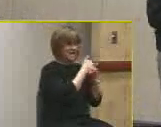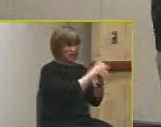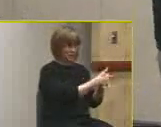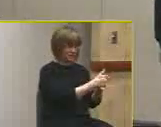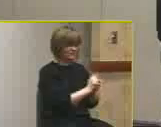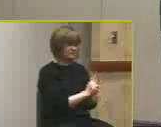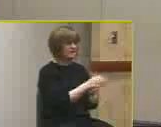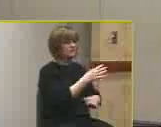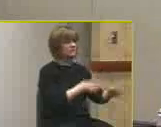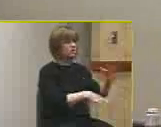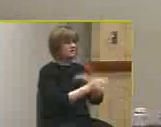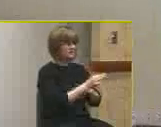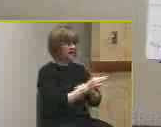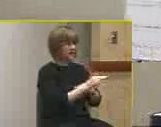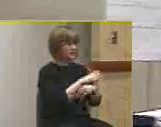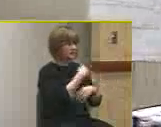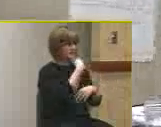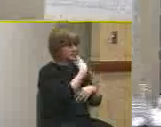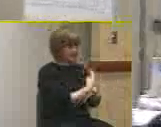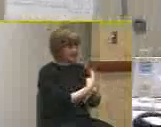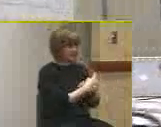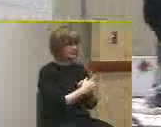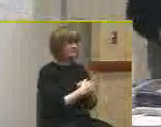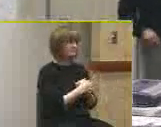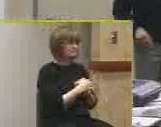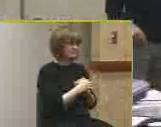So instead we have to say,